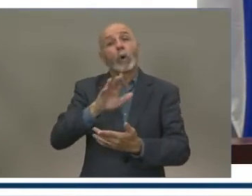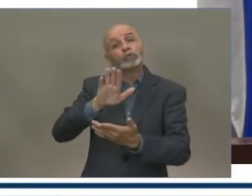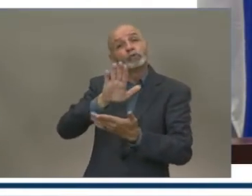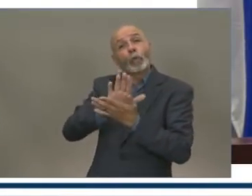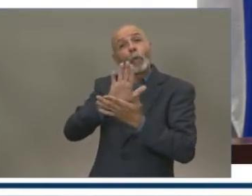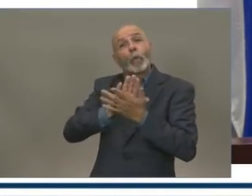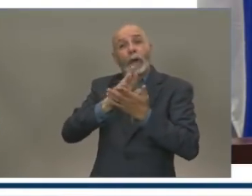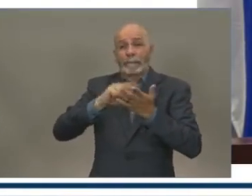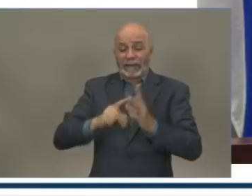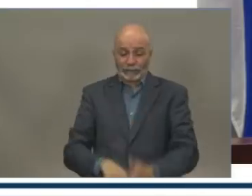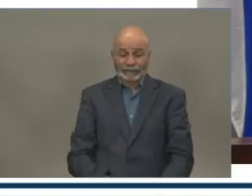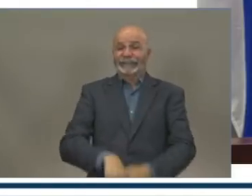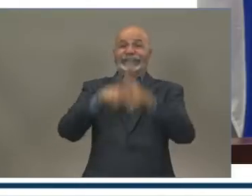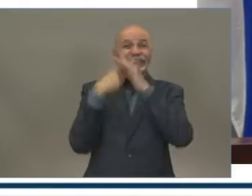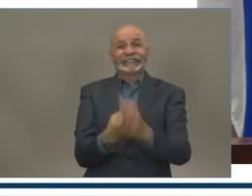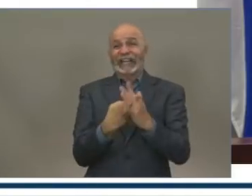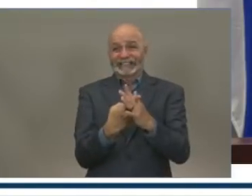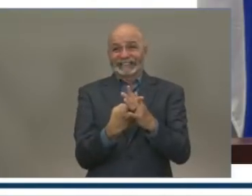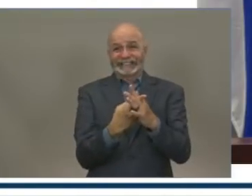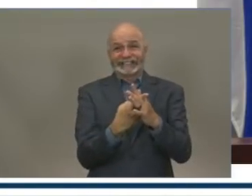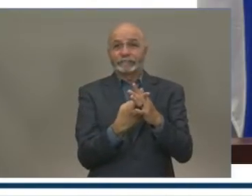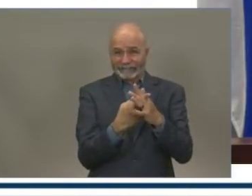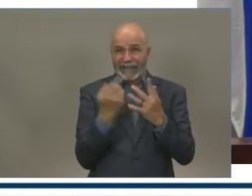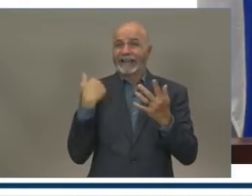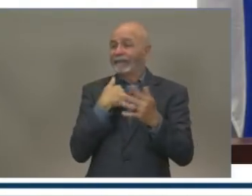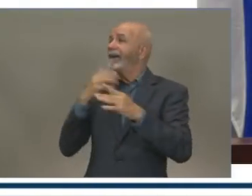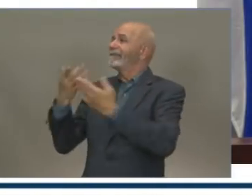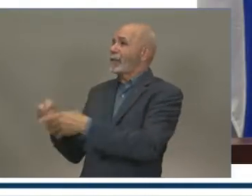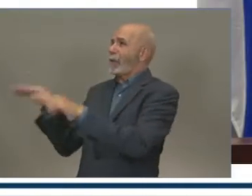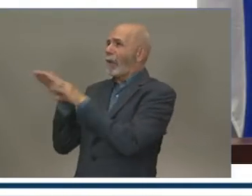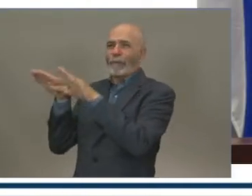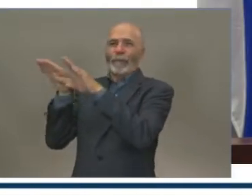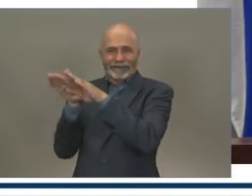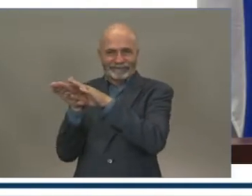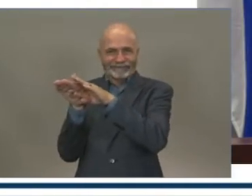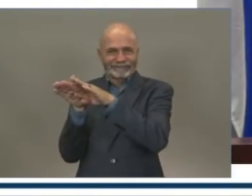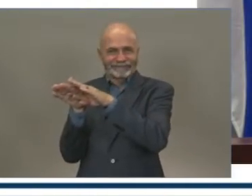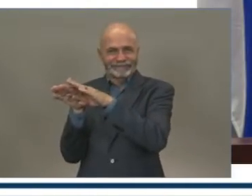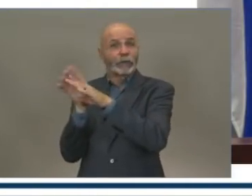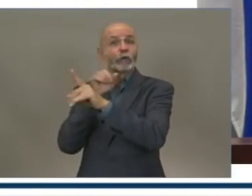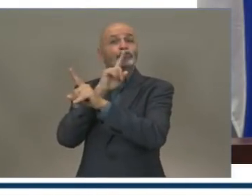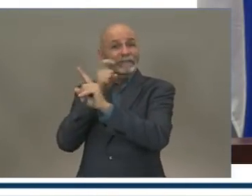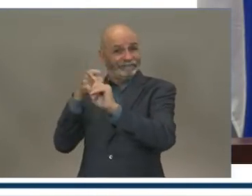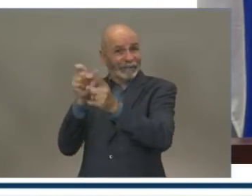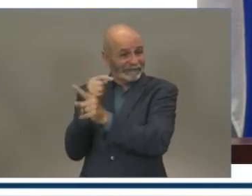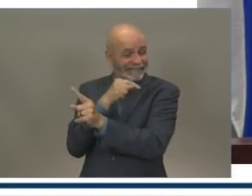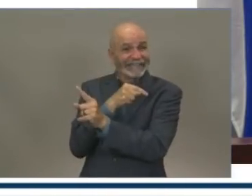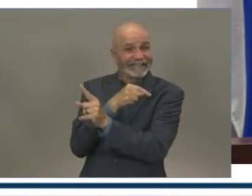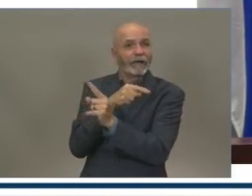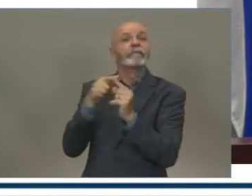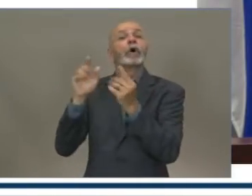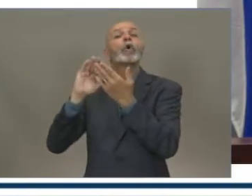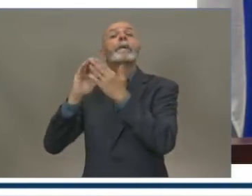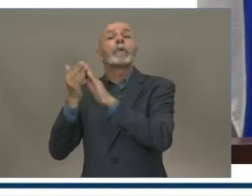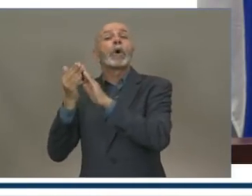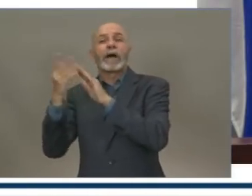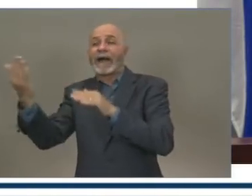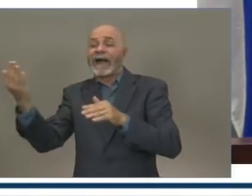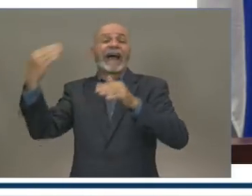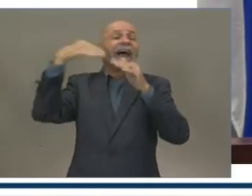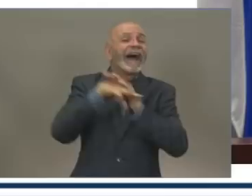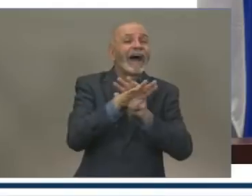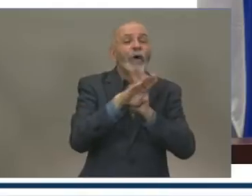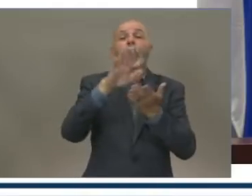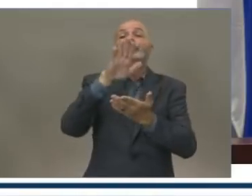majority of cases still in all the schools we've closed have been people from the community with bringing the virus into the school. What we look for is, are we